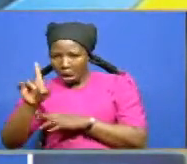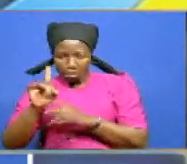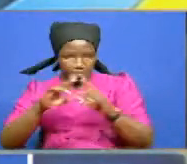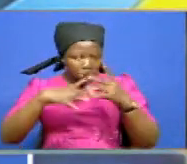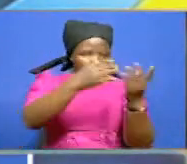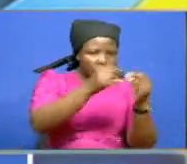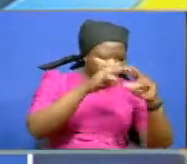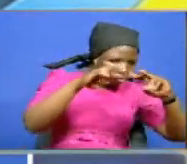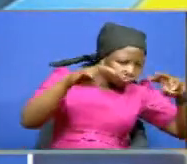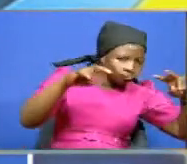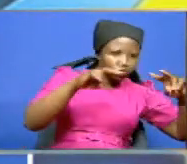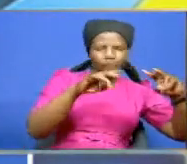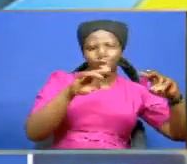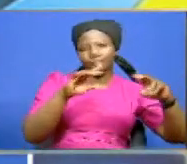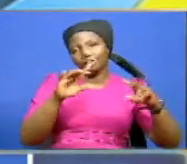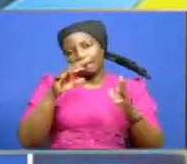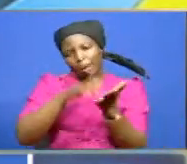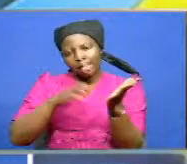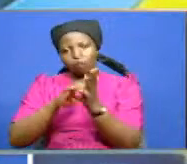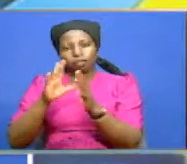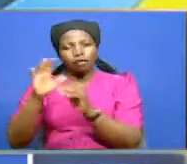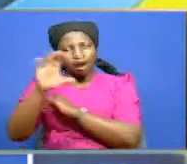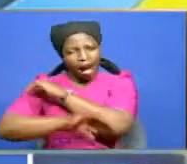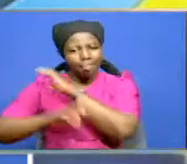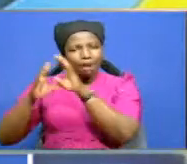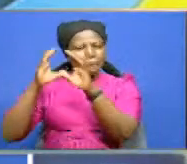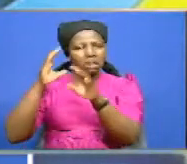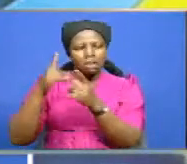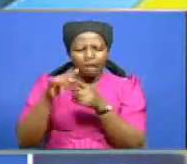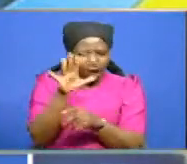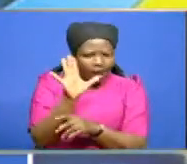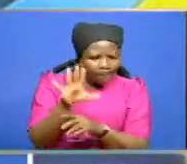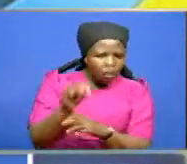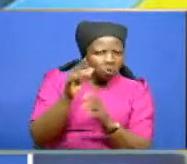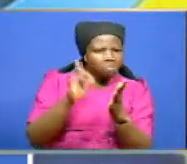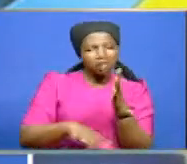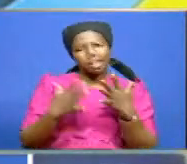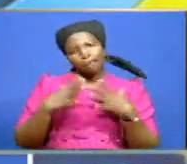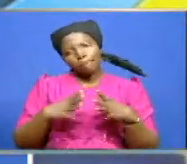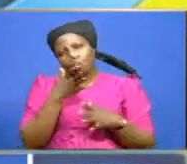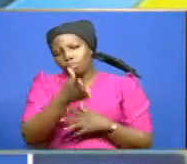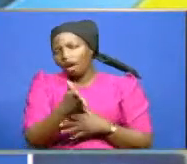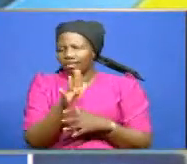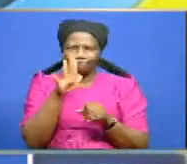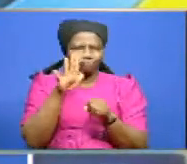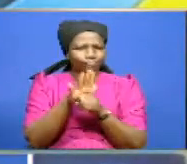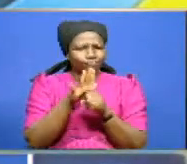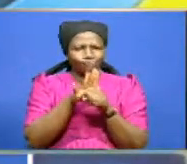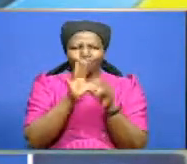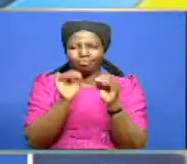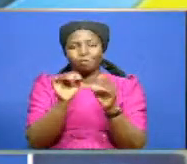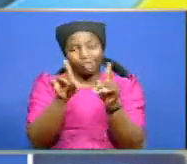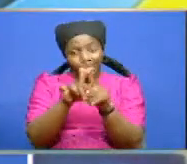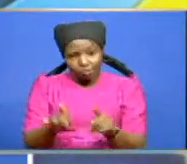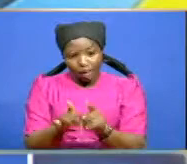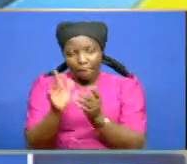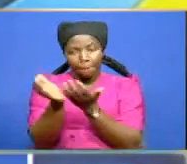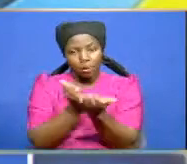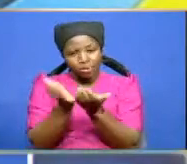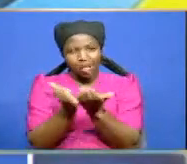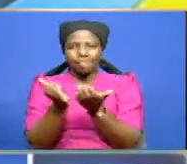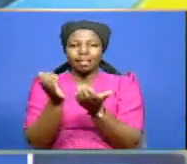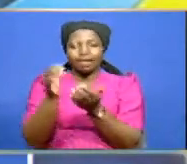Nairobi revealed low passenger turnout, with players in the public transport sector lamenting low business, which they attribute to